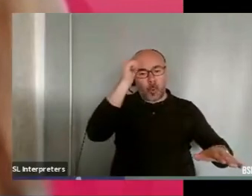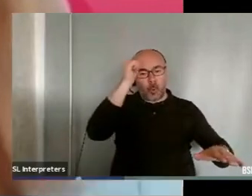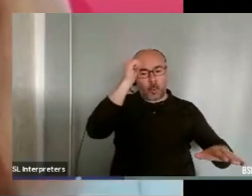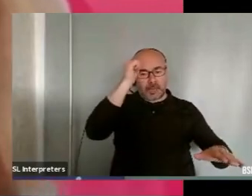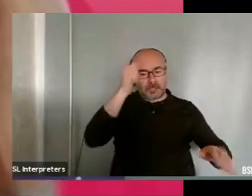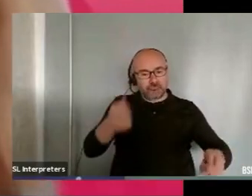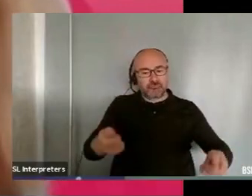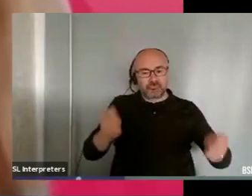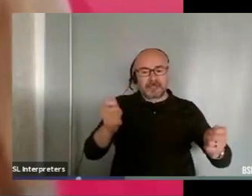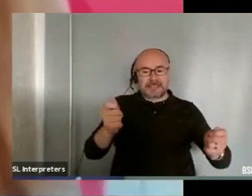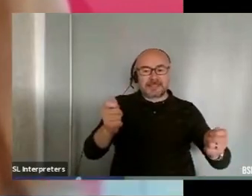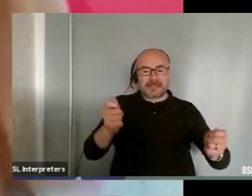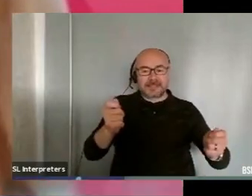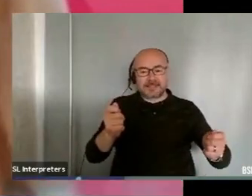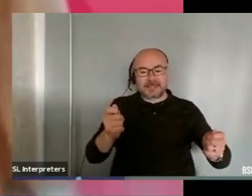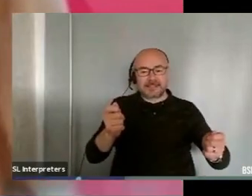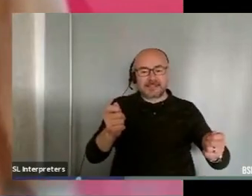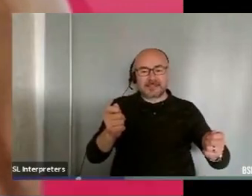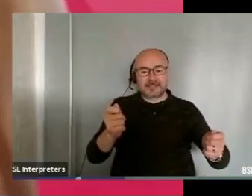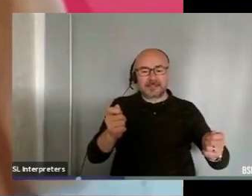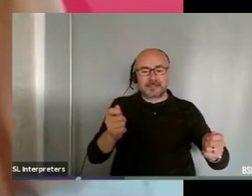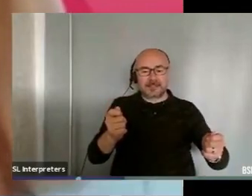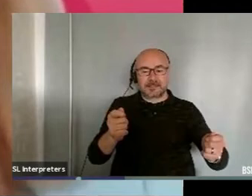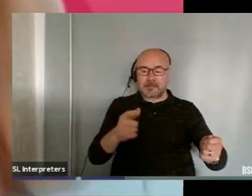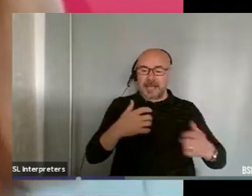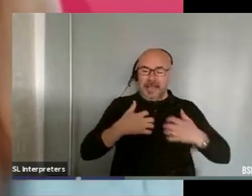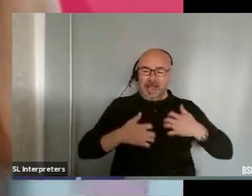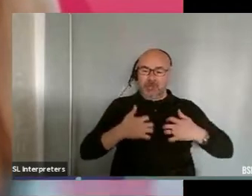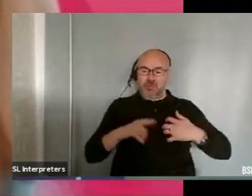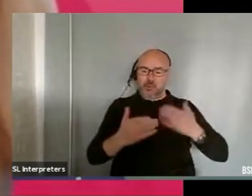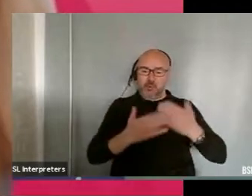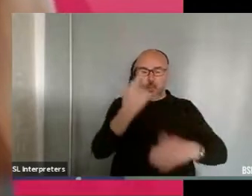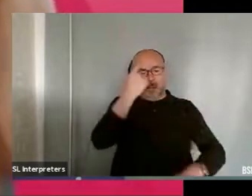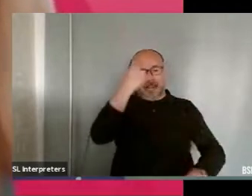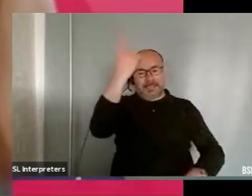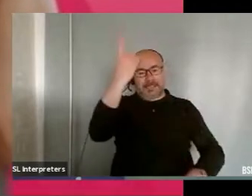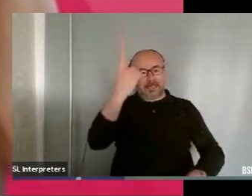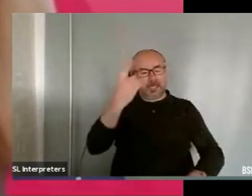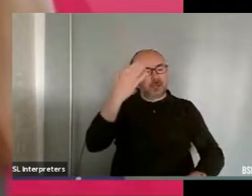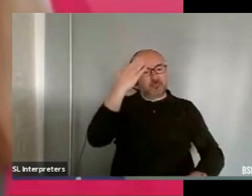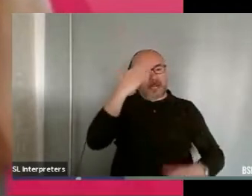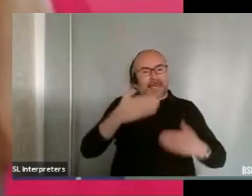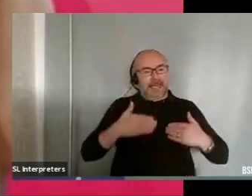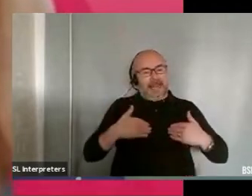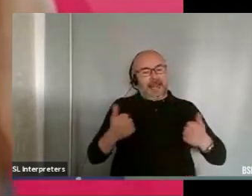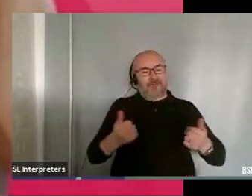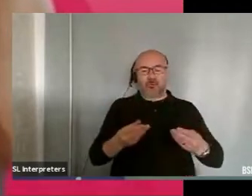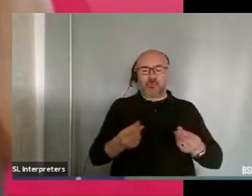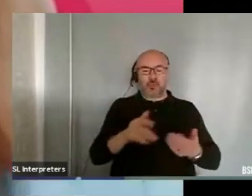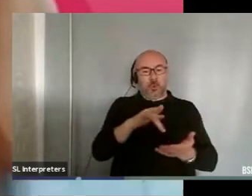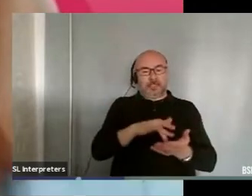intrigued to see this new idea about the brain health resource centres within